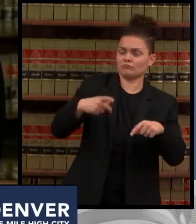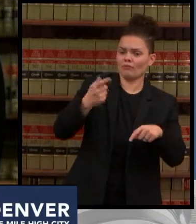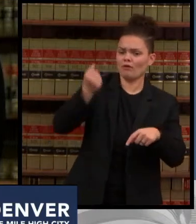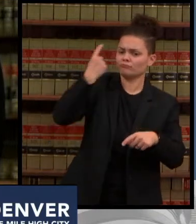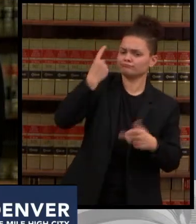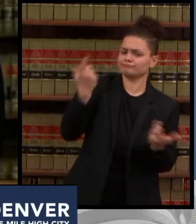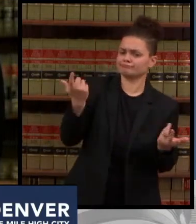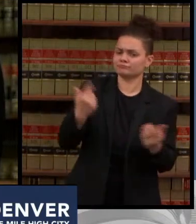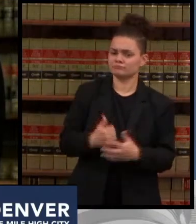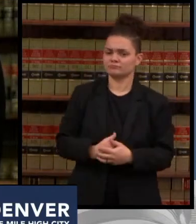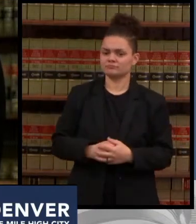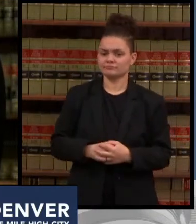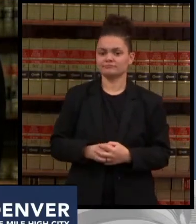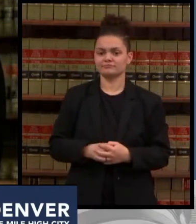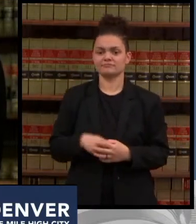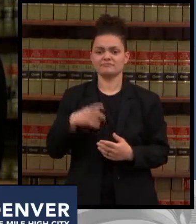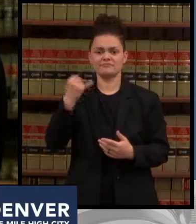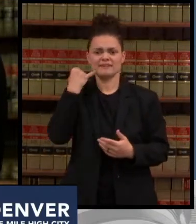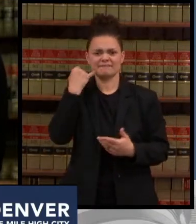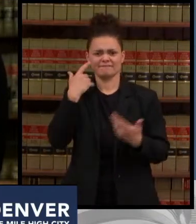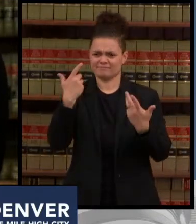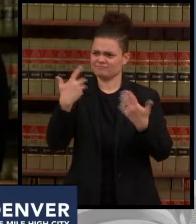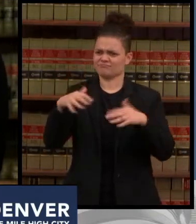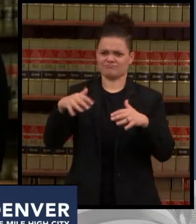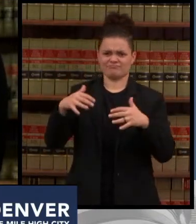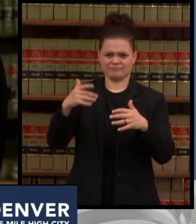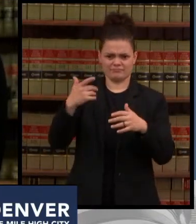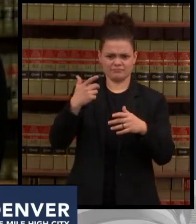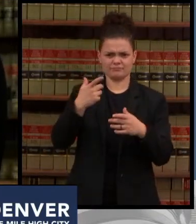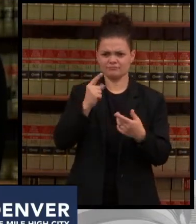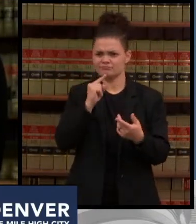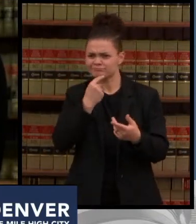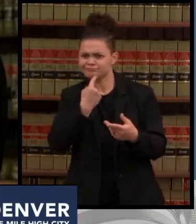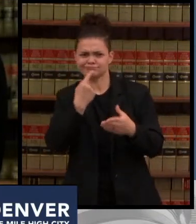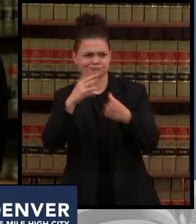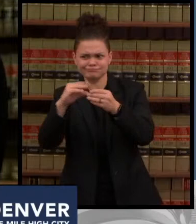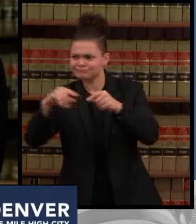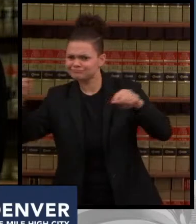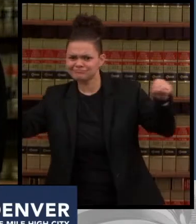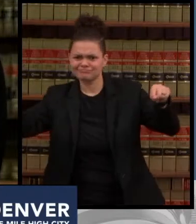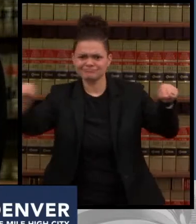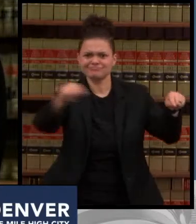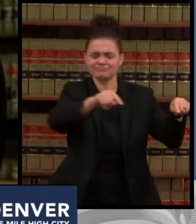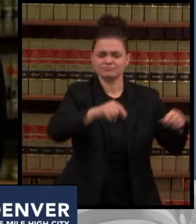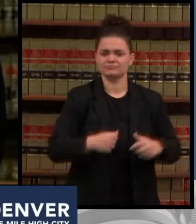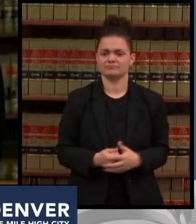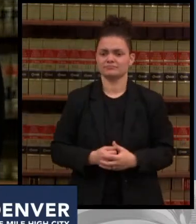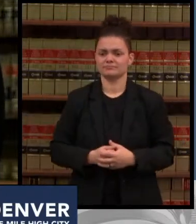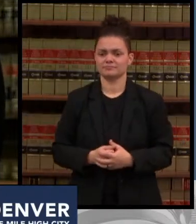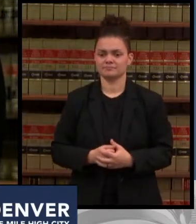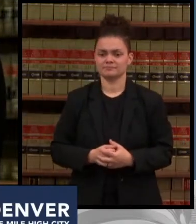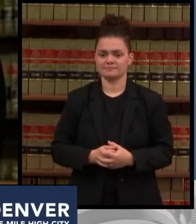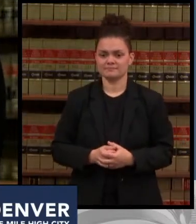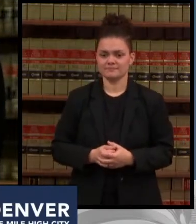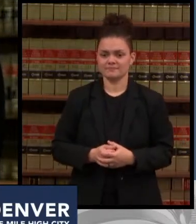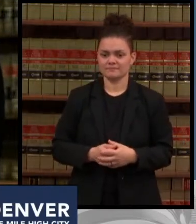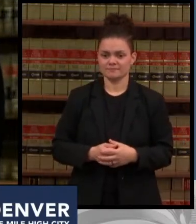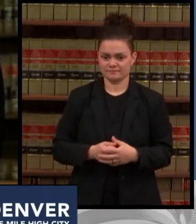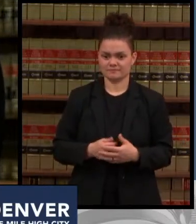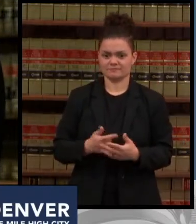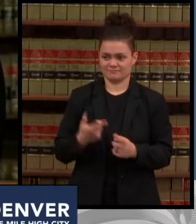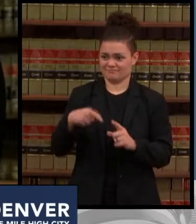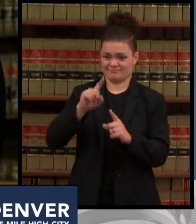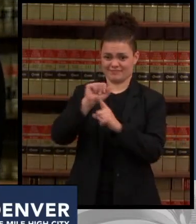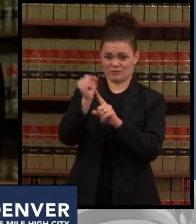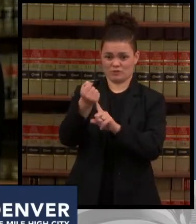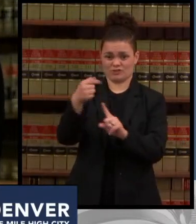as conveyed through the sort of remarks that Dr. Wittenstein made, as well as through the reality that this is now a legal requirement. And